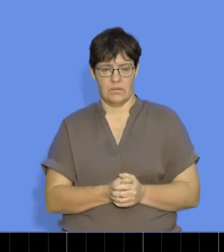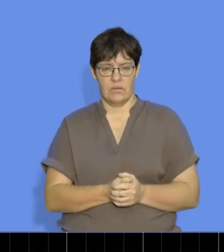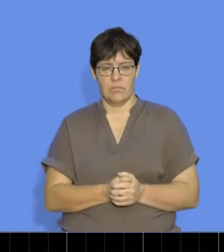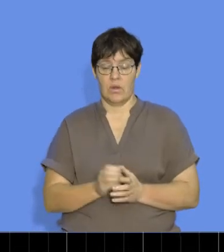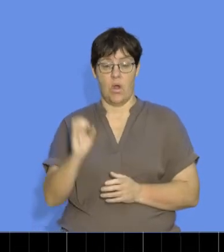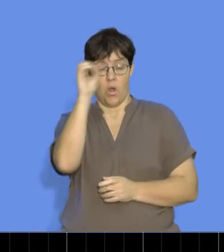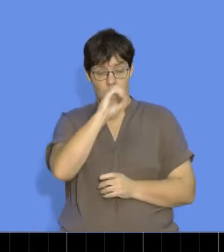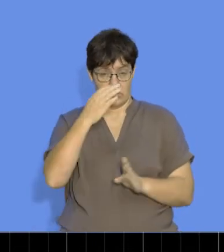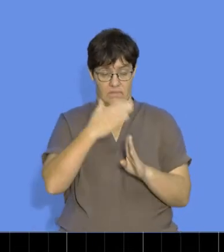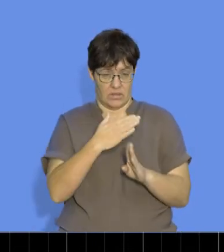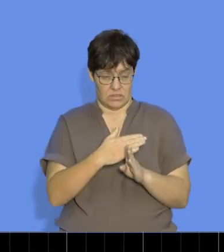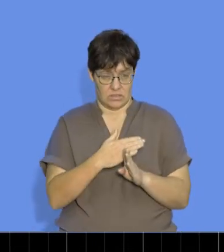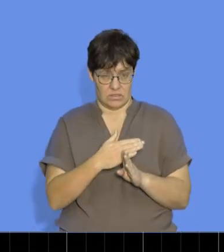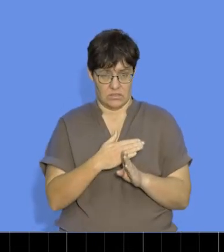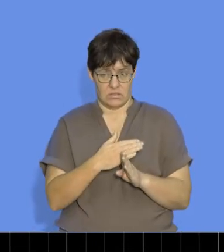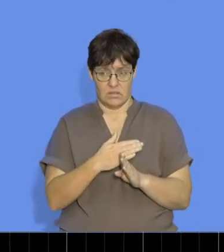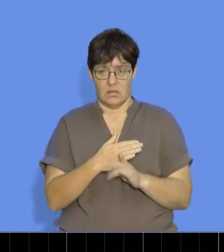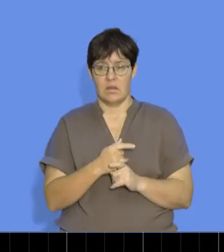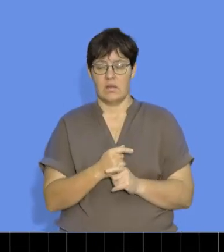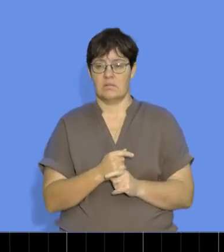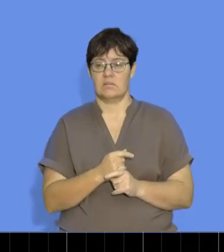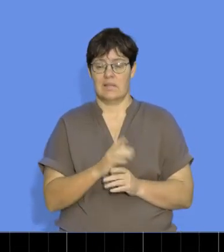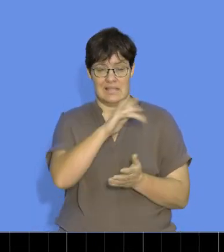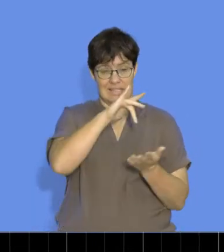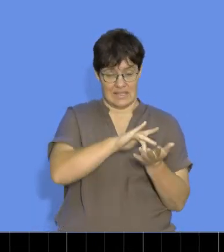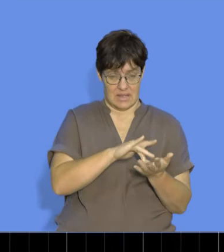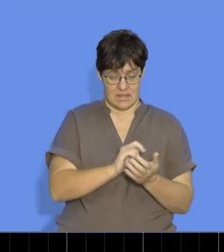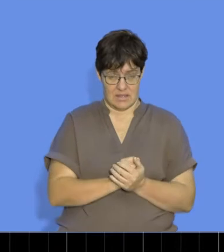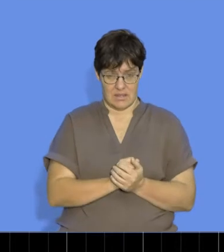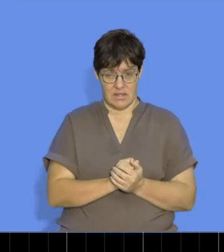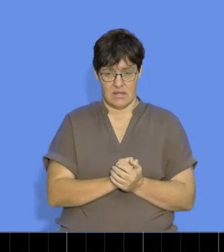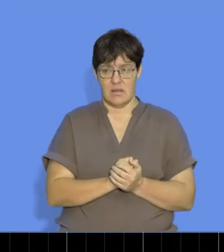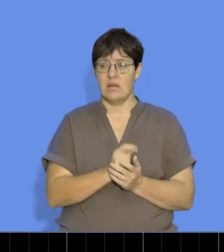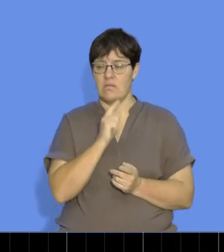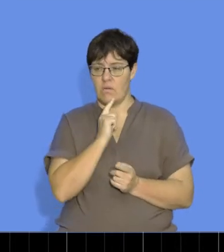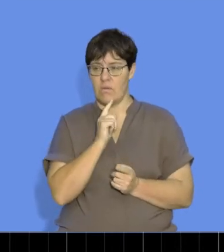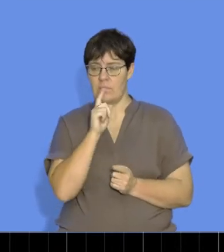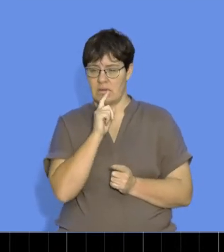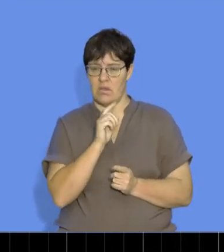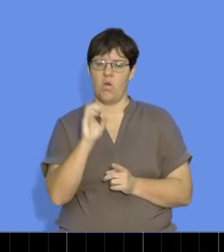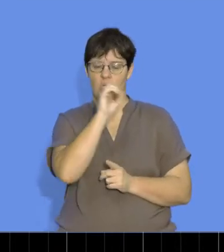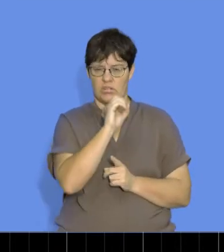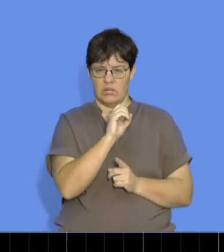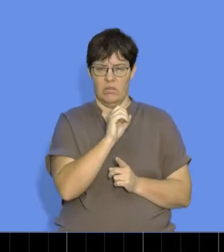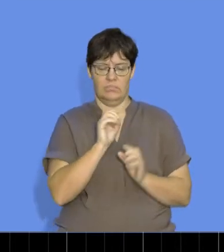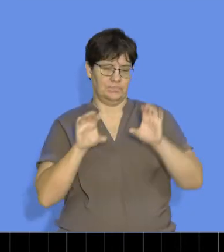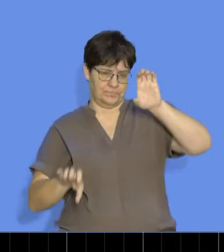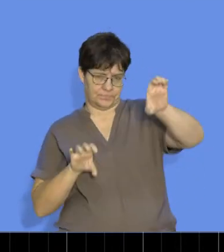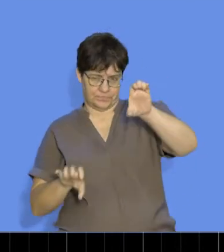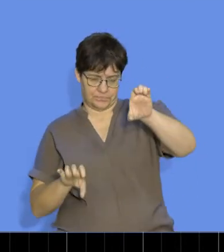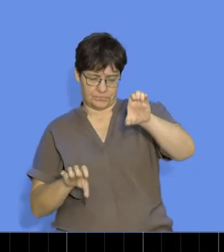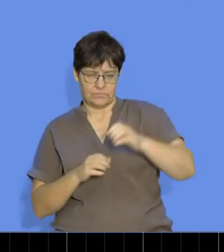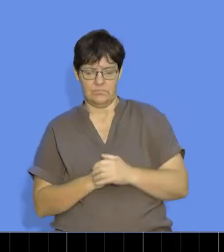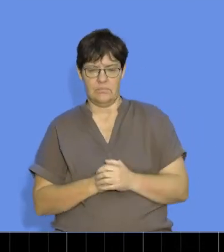the original function, which was at the center, and it being the center meaning the origin, right, on either side